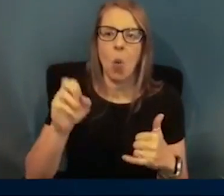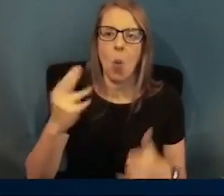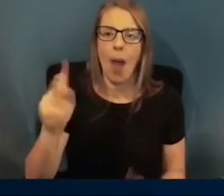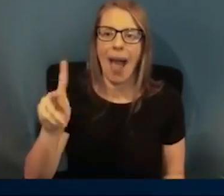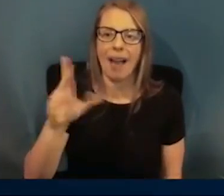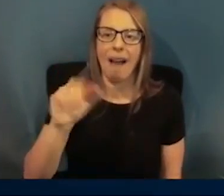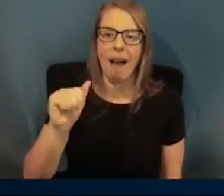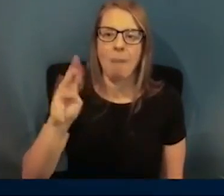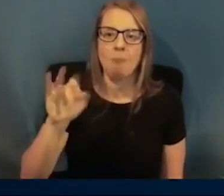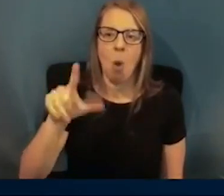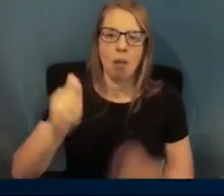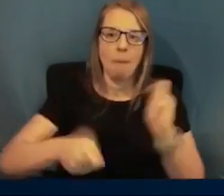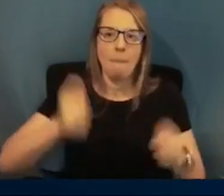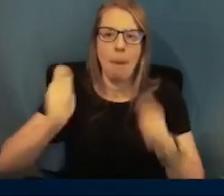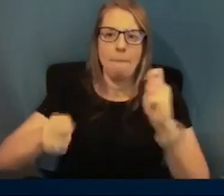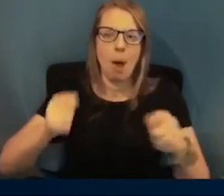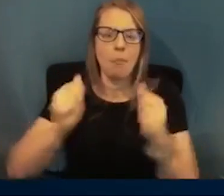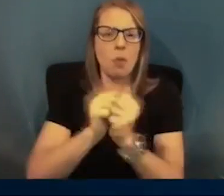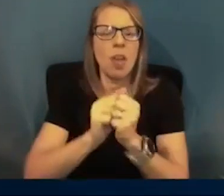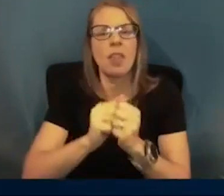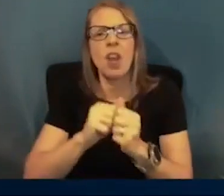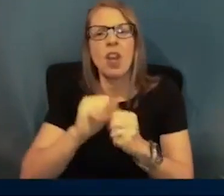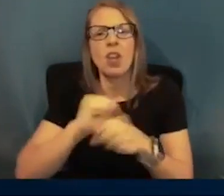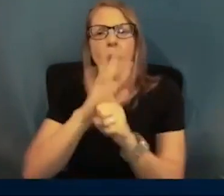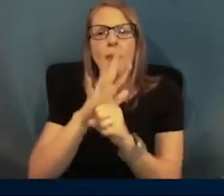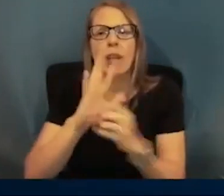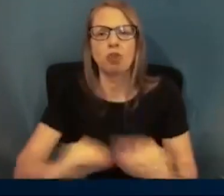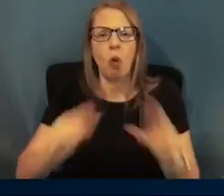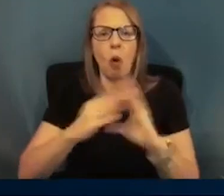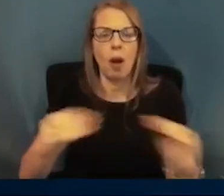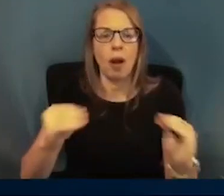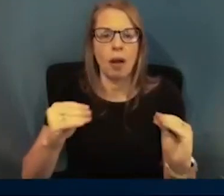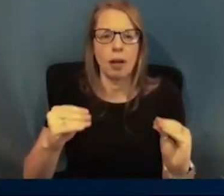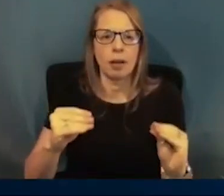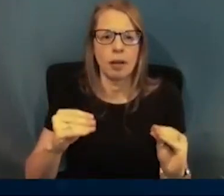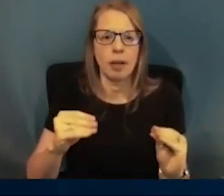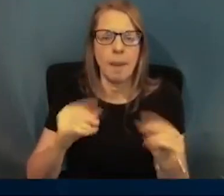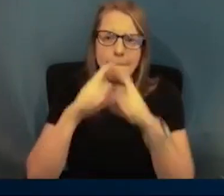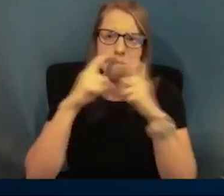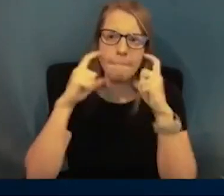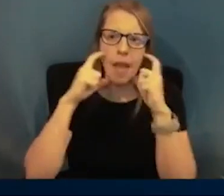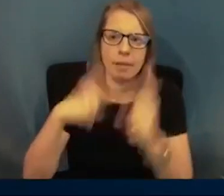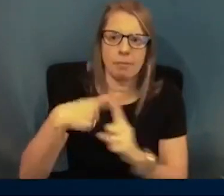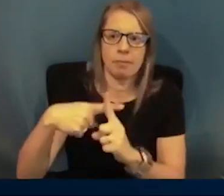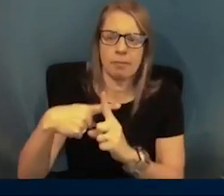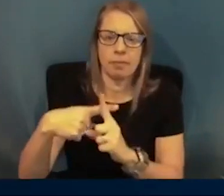you seen any numbers on the Math Plus protocol out of Houston?